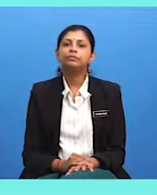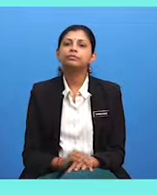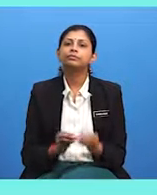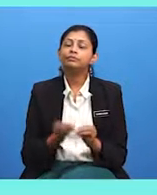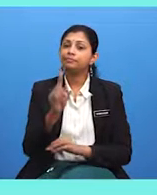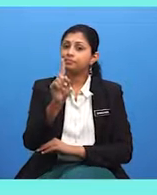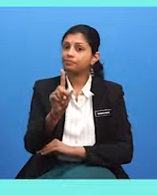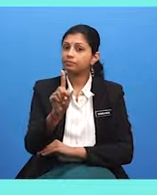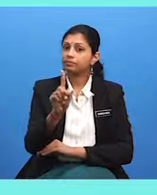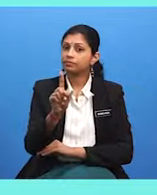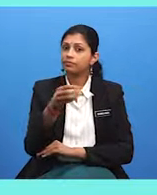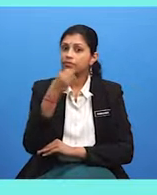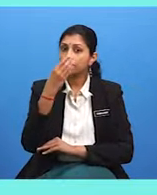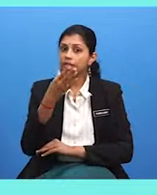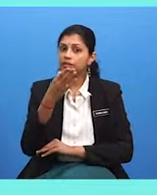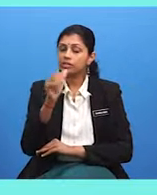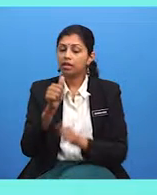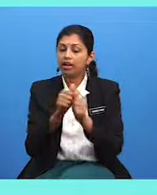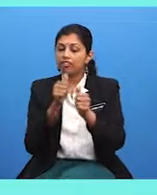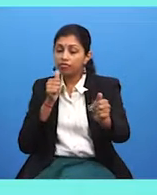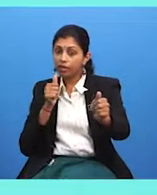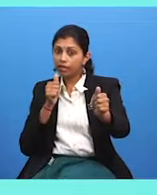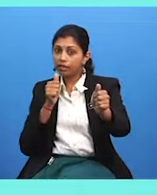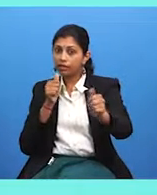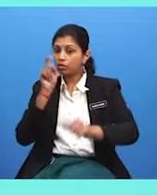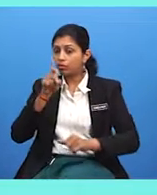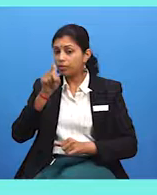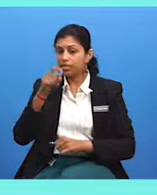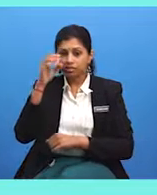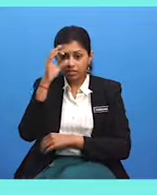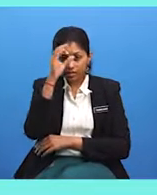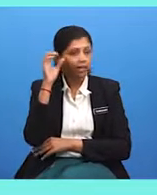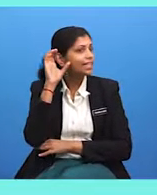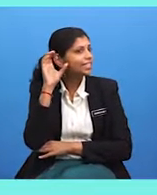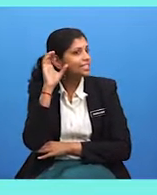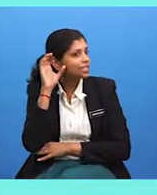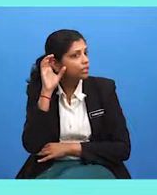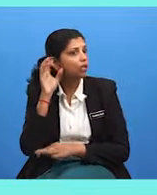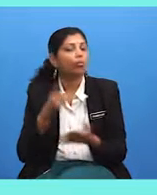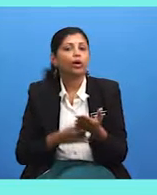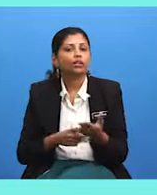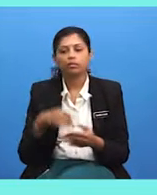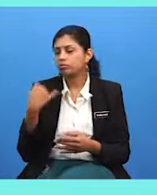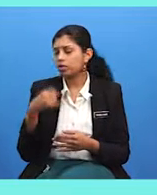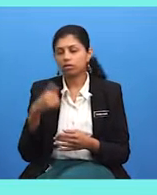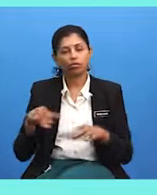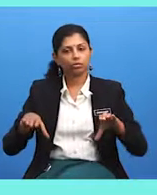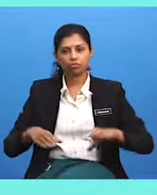Number 1 says avoid, so you know you're looking for something you shouldn't